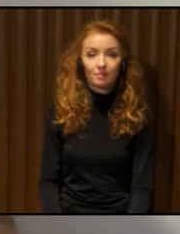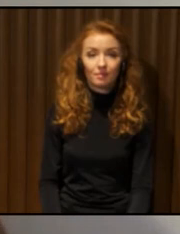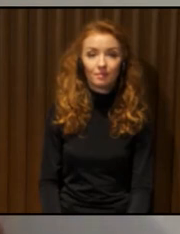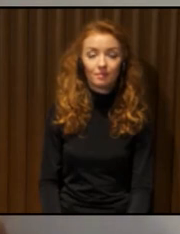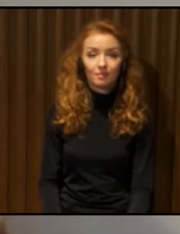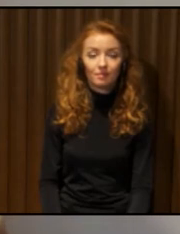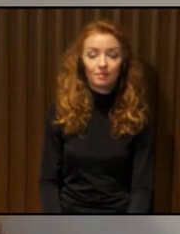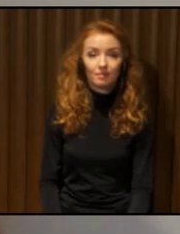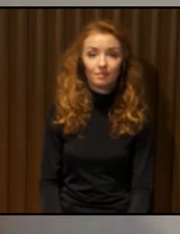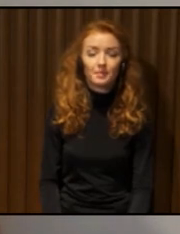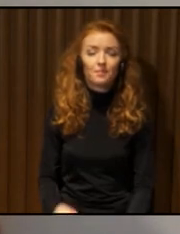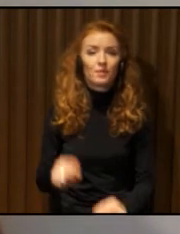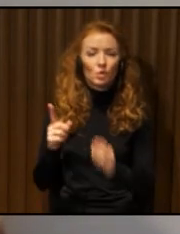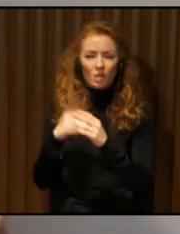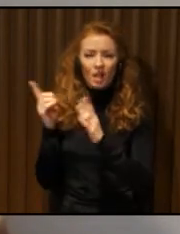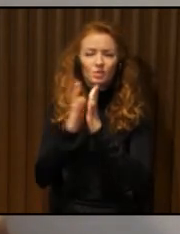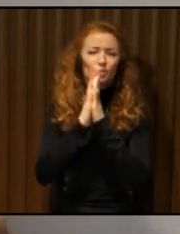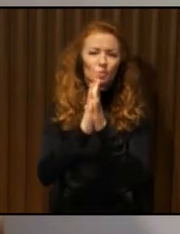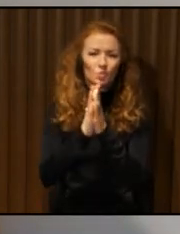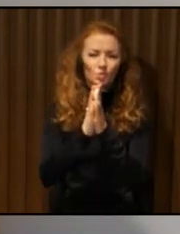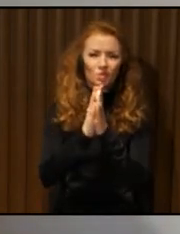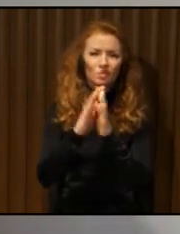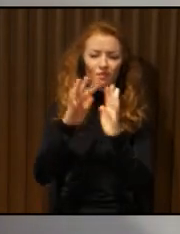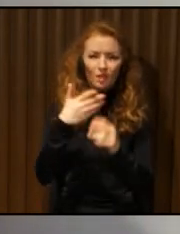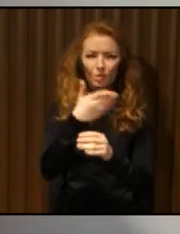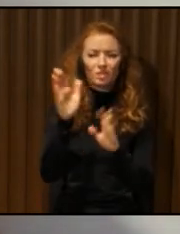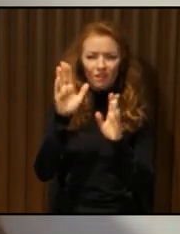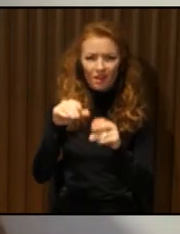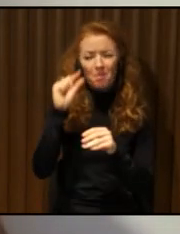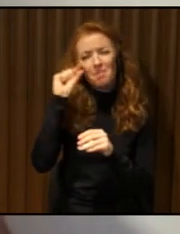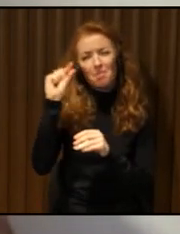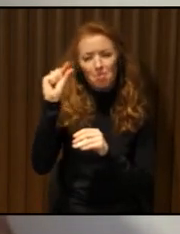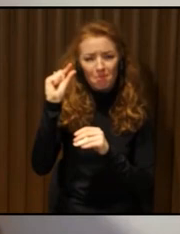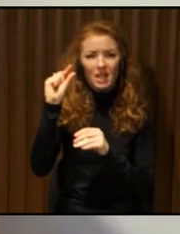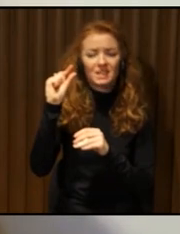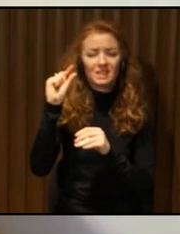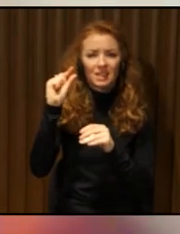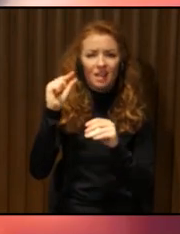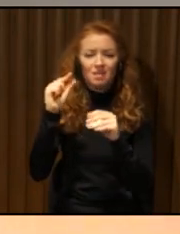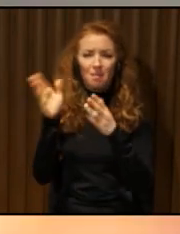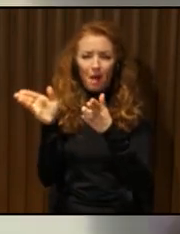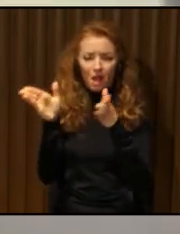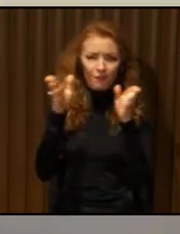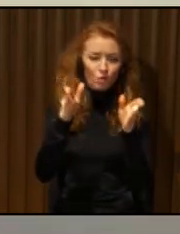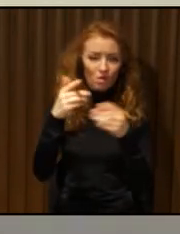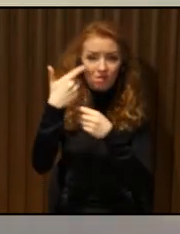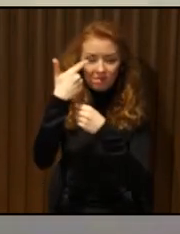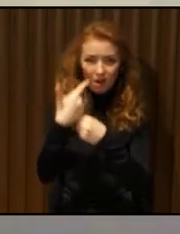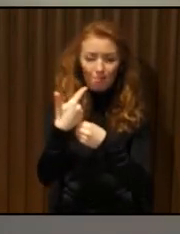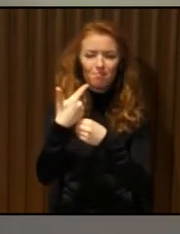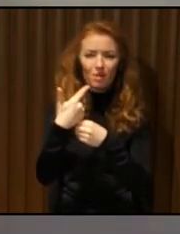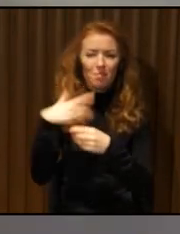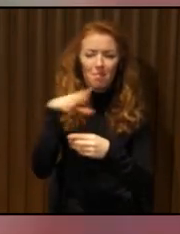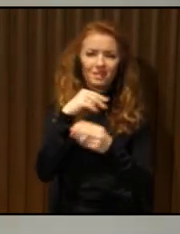Michal, can yes. I ask you to move camera a little bit so we don't see your beautiful eyes at this point? Can you just, you know, yeah,